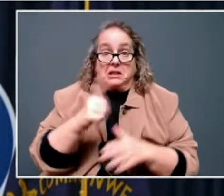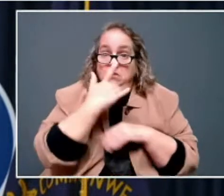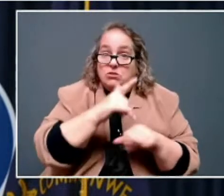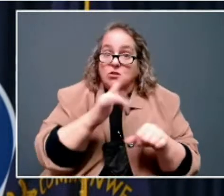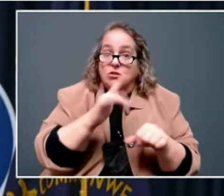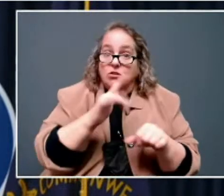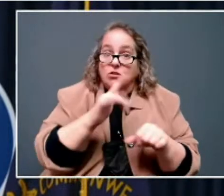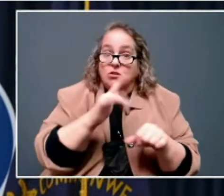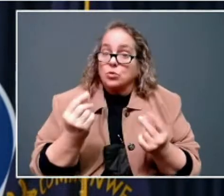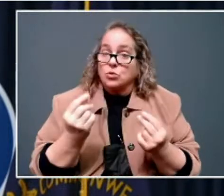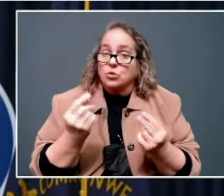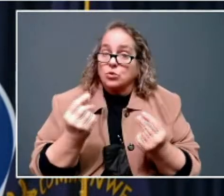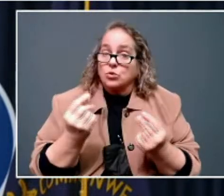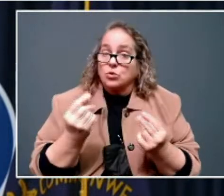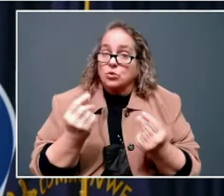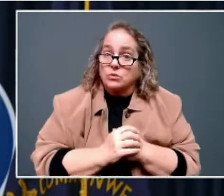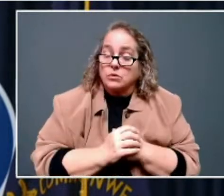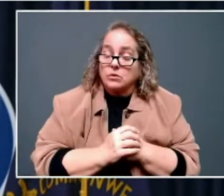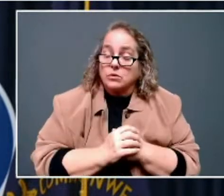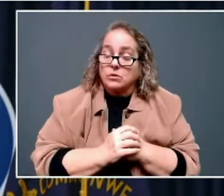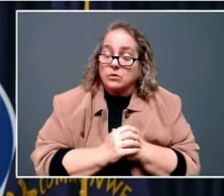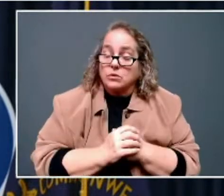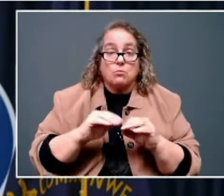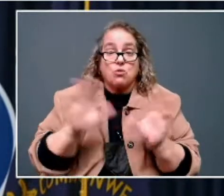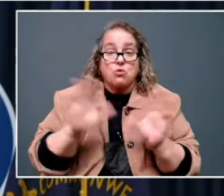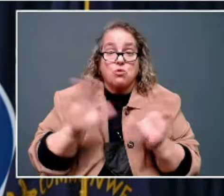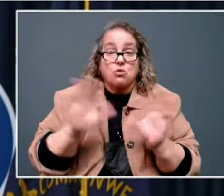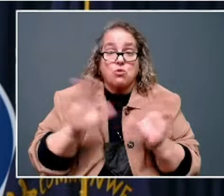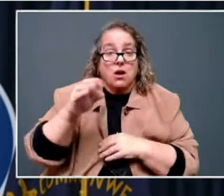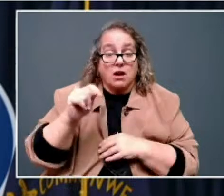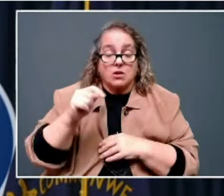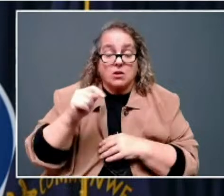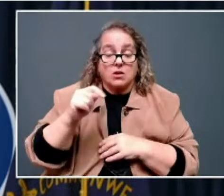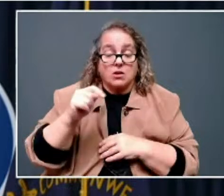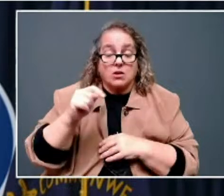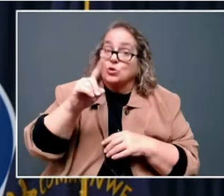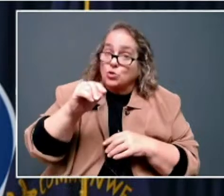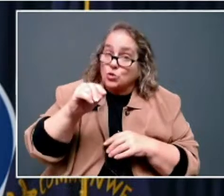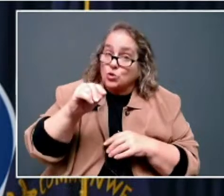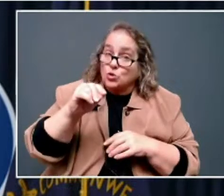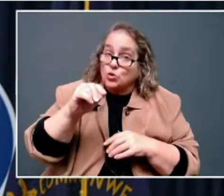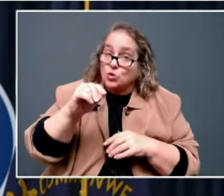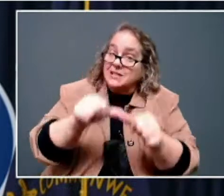bright spot, it's that we continue to see steady vaccinations. Over the weekend,